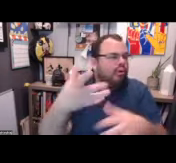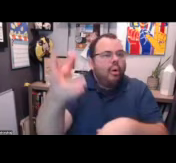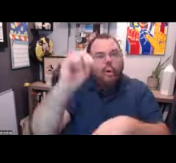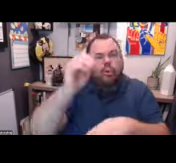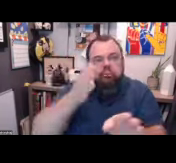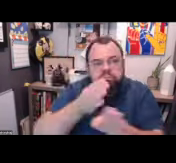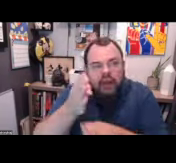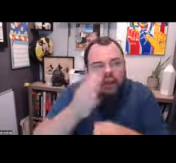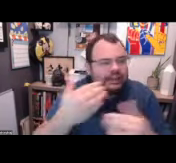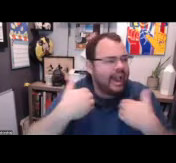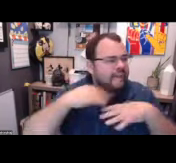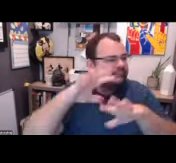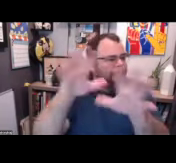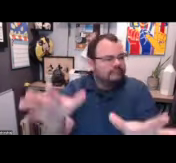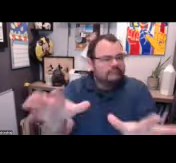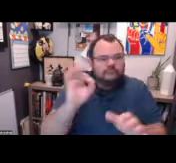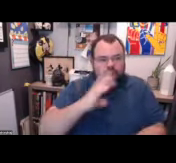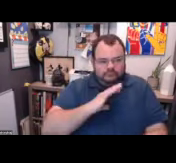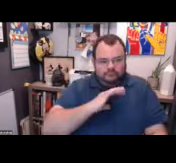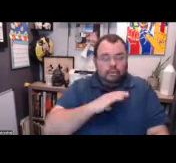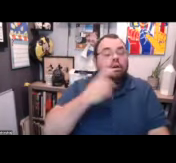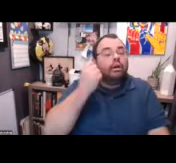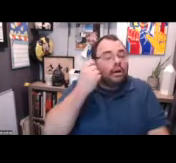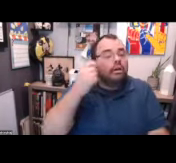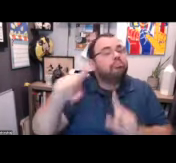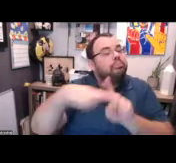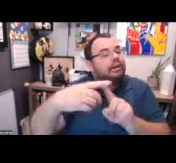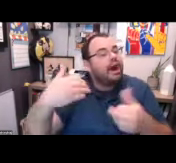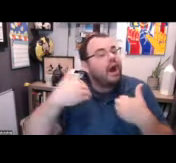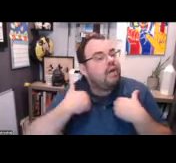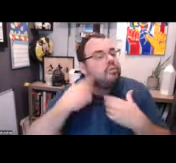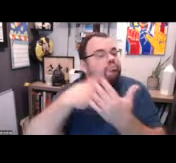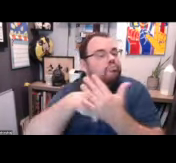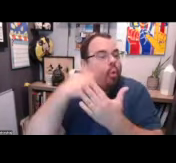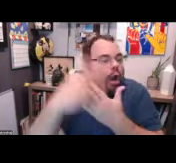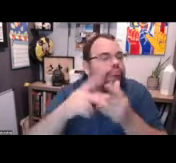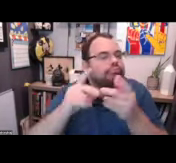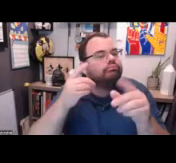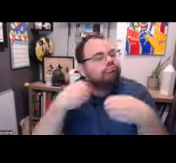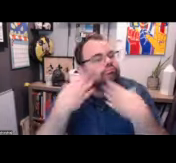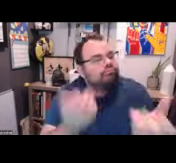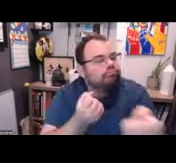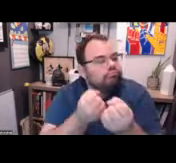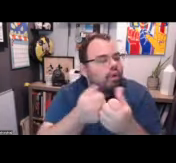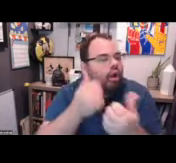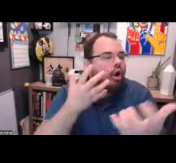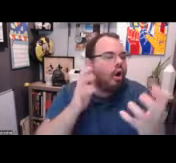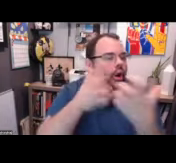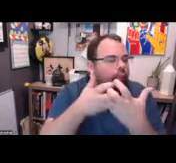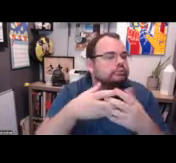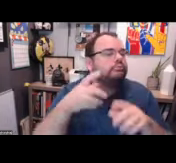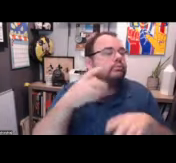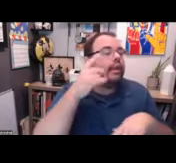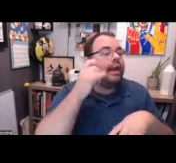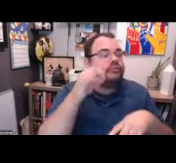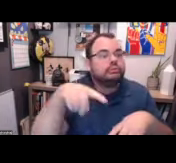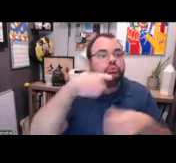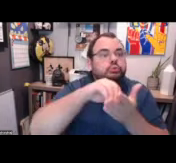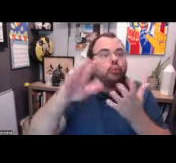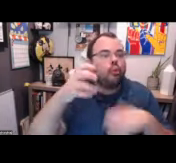NTID. That whole school, the whole major was everything like that. Plus, they had a program that provided